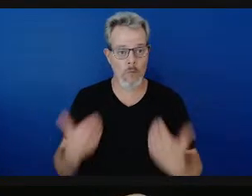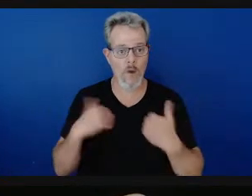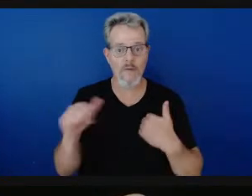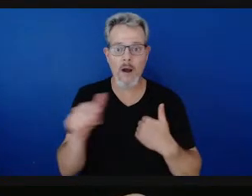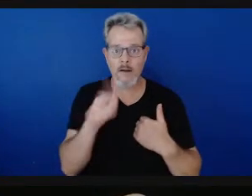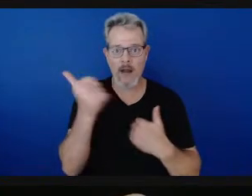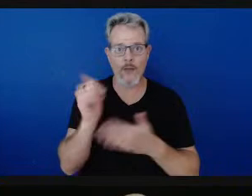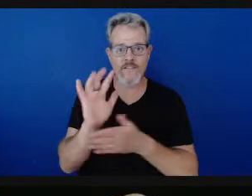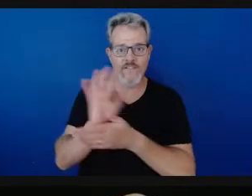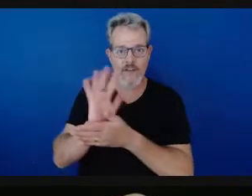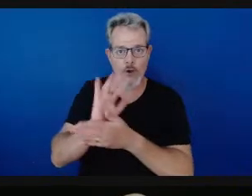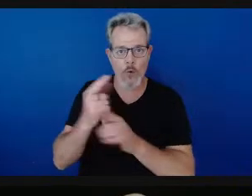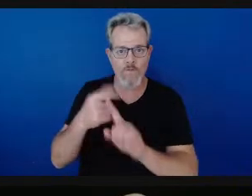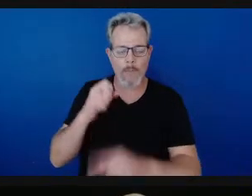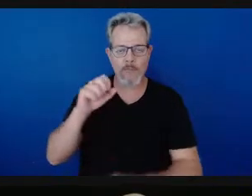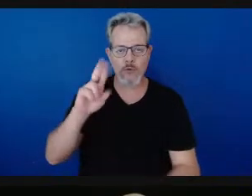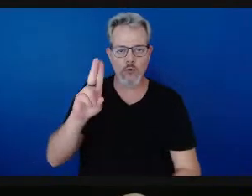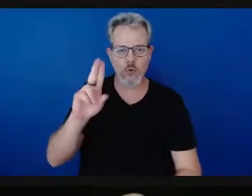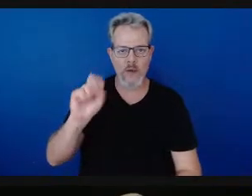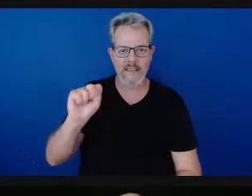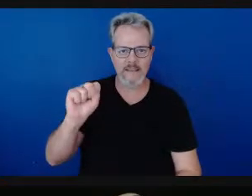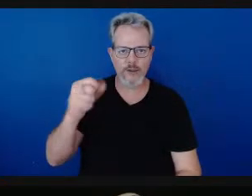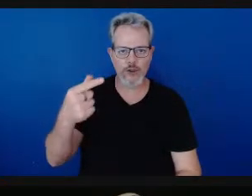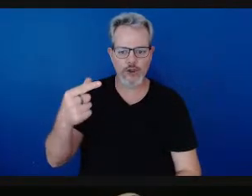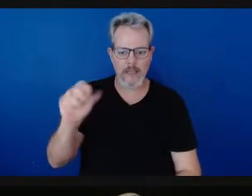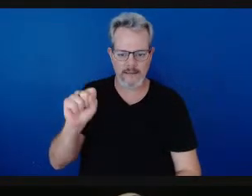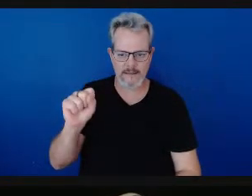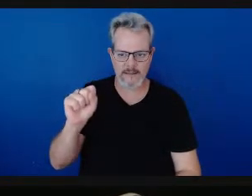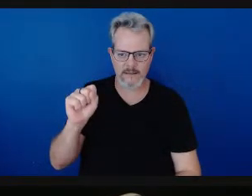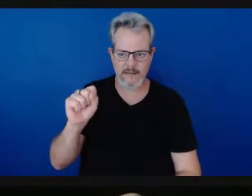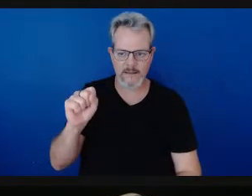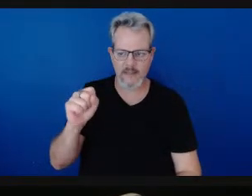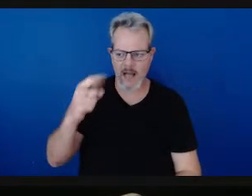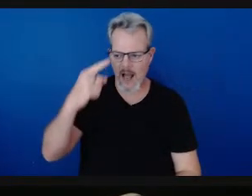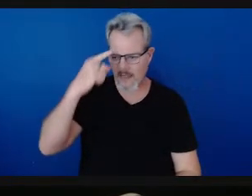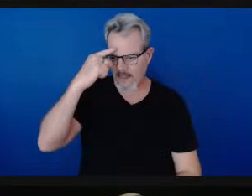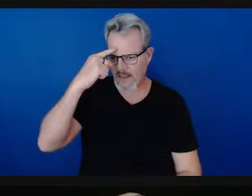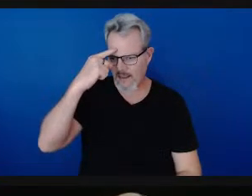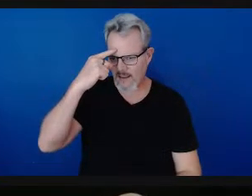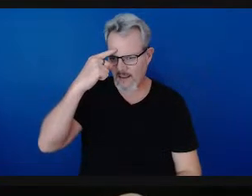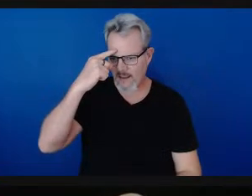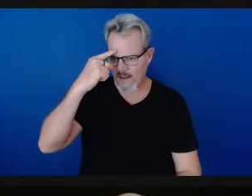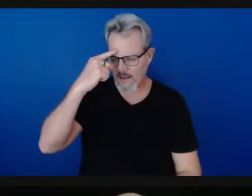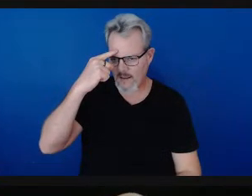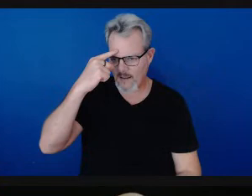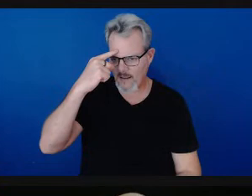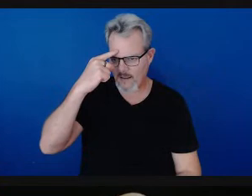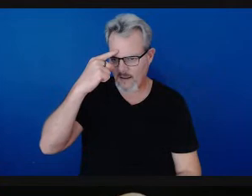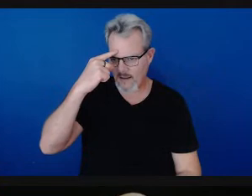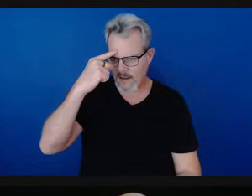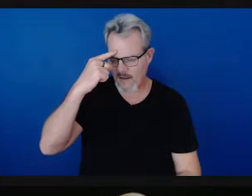This is now from the, I believe, the